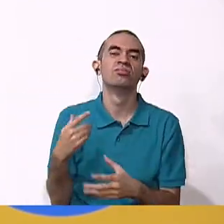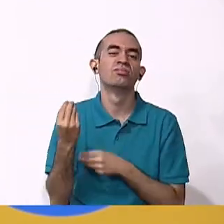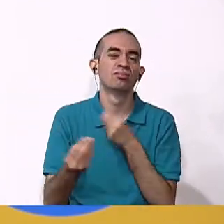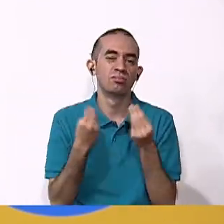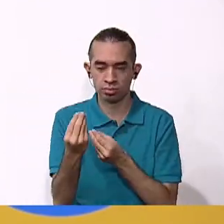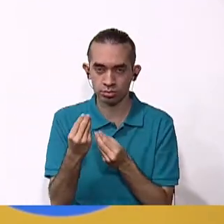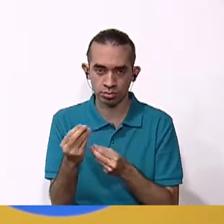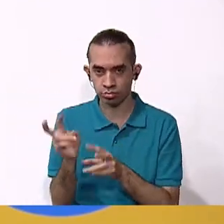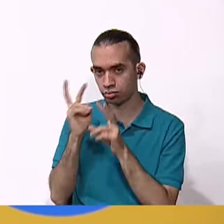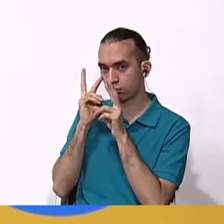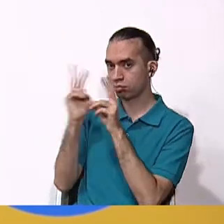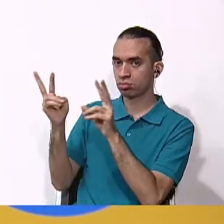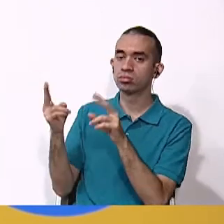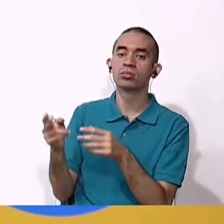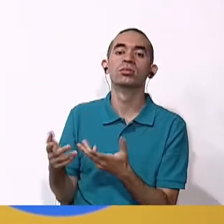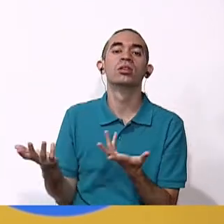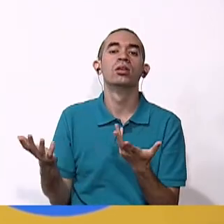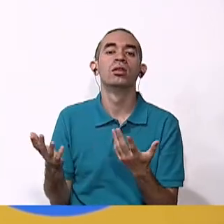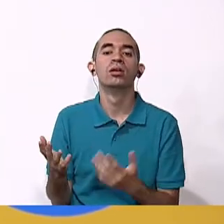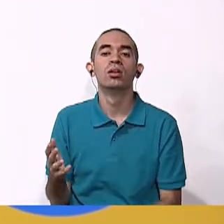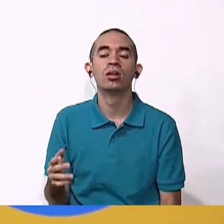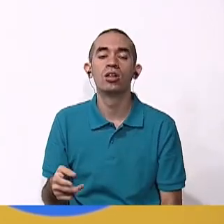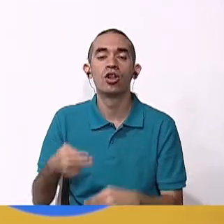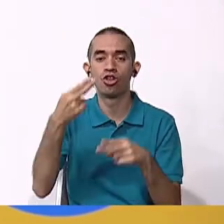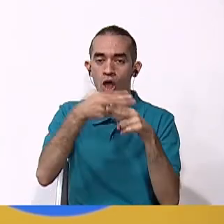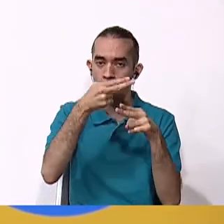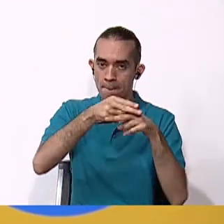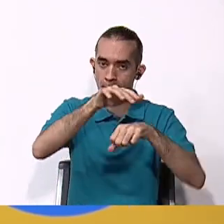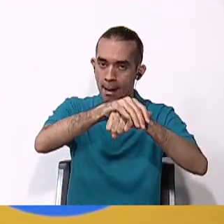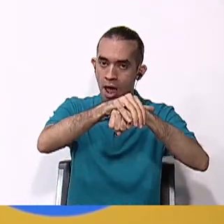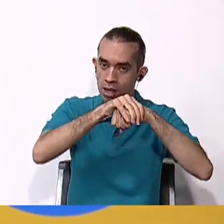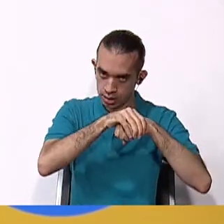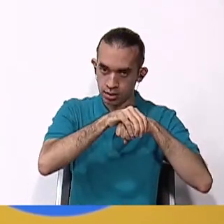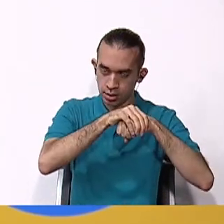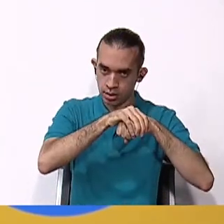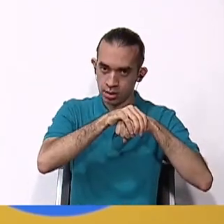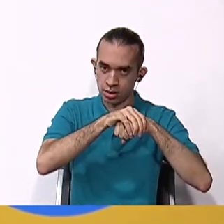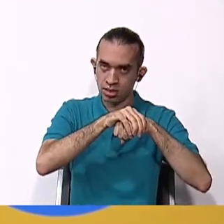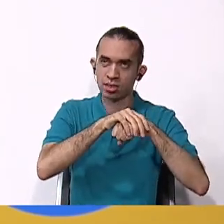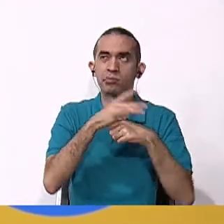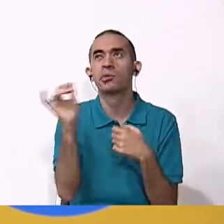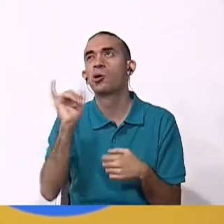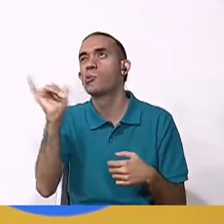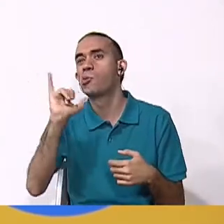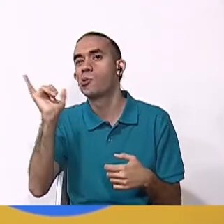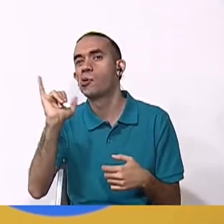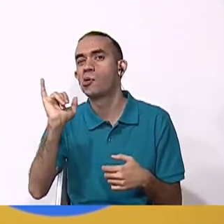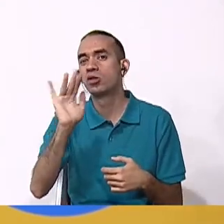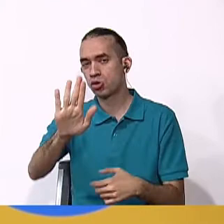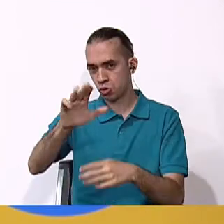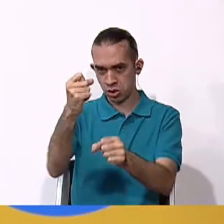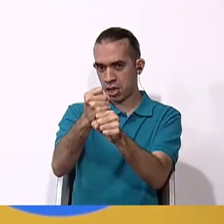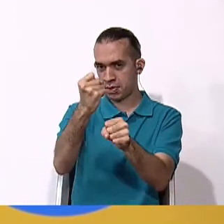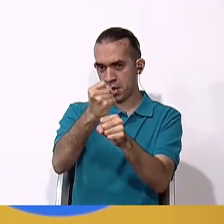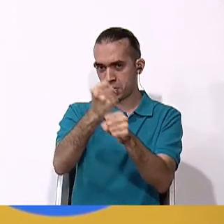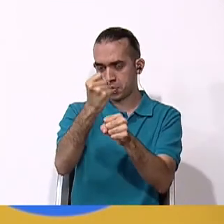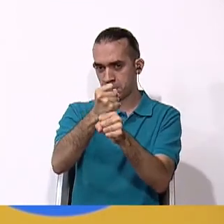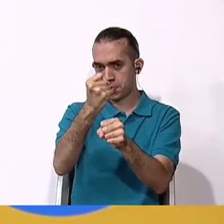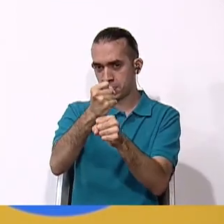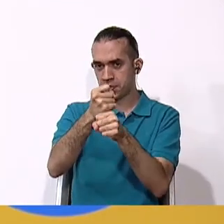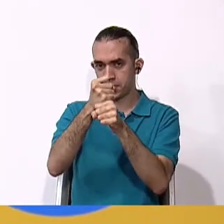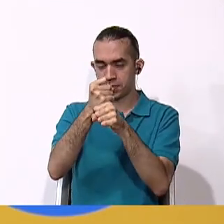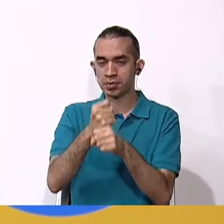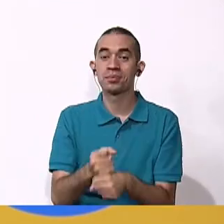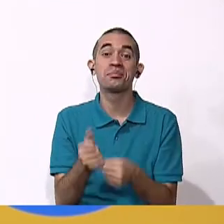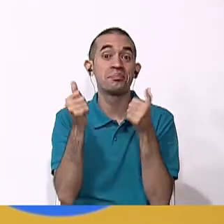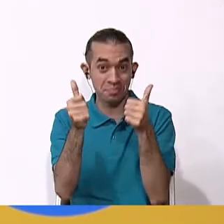going to see the name in English of, let's say, like their occupations. Are